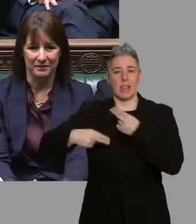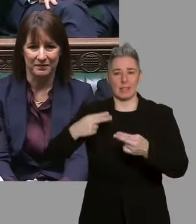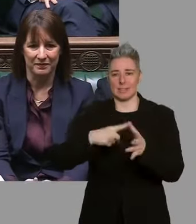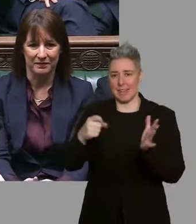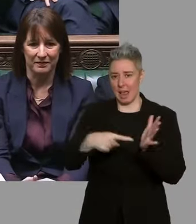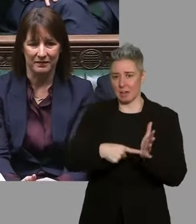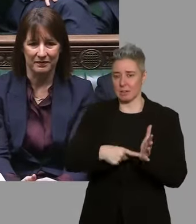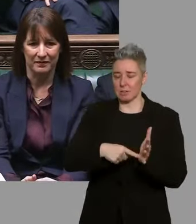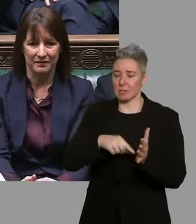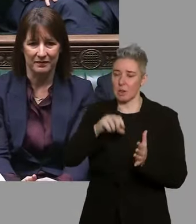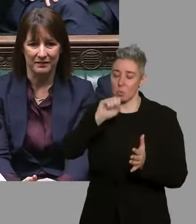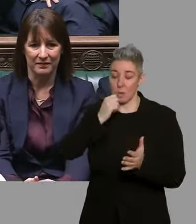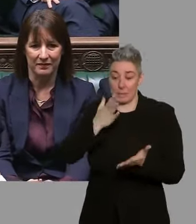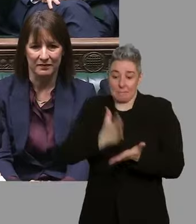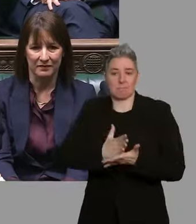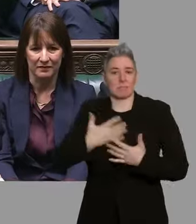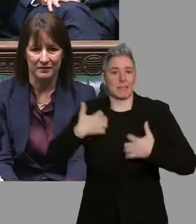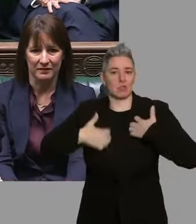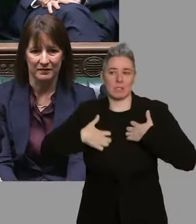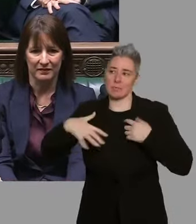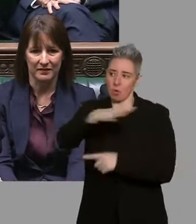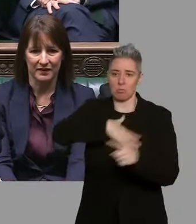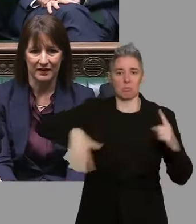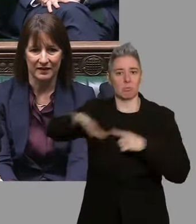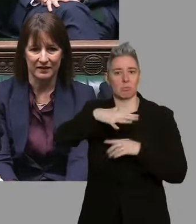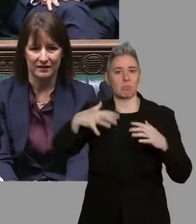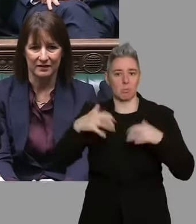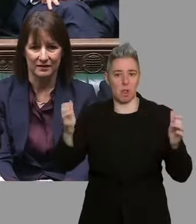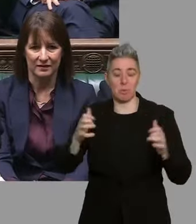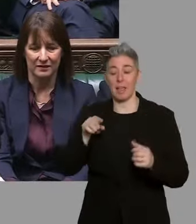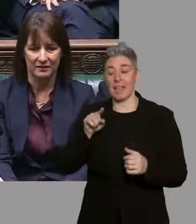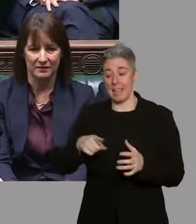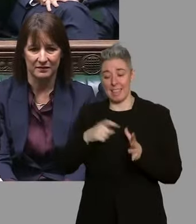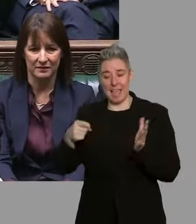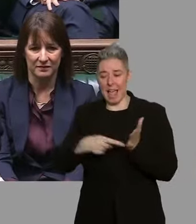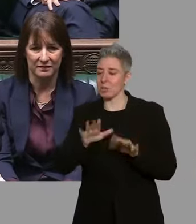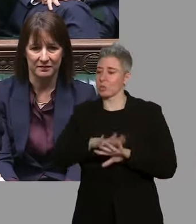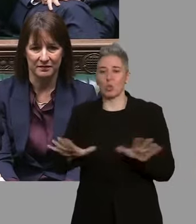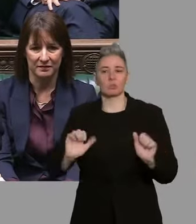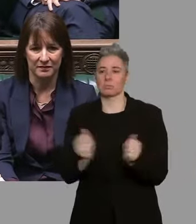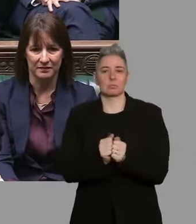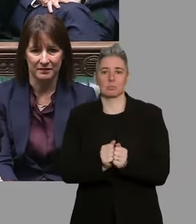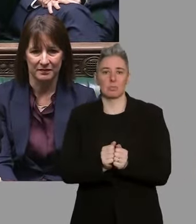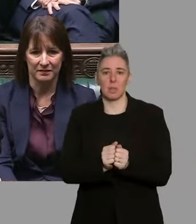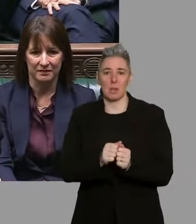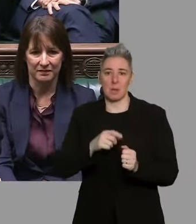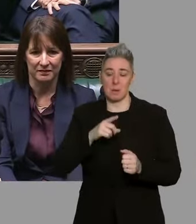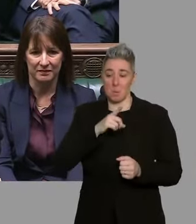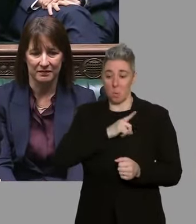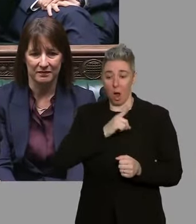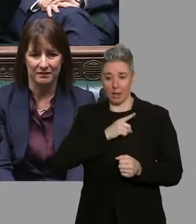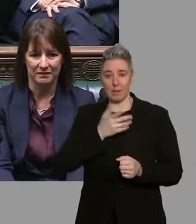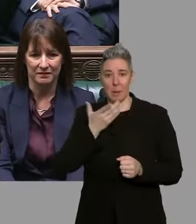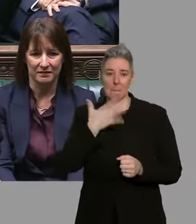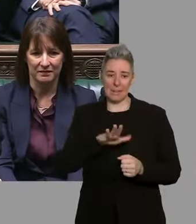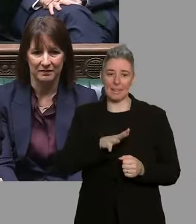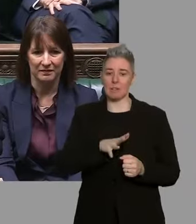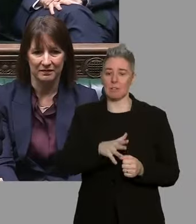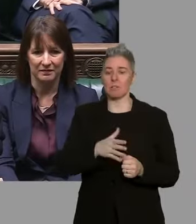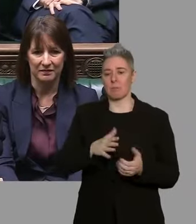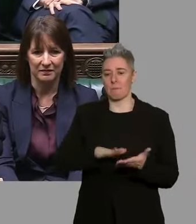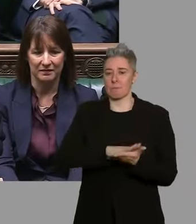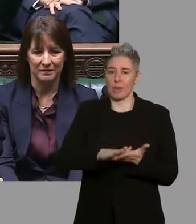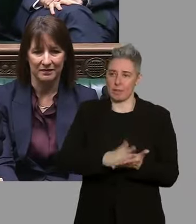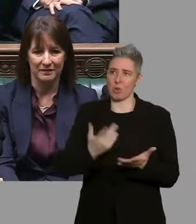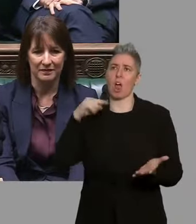Act was unfit because, or not least because, it gave immunity to hundreds of terrorists and wasn't supported by victims in Northern